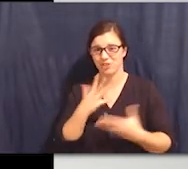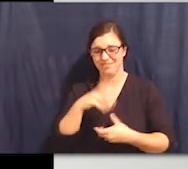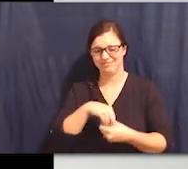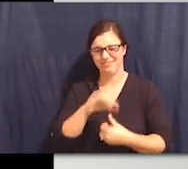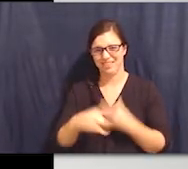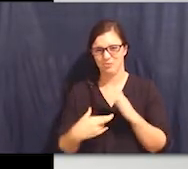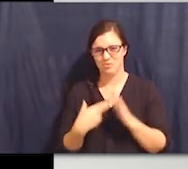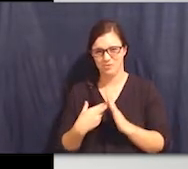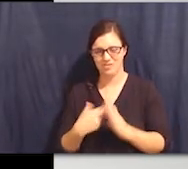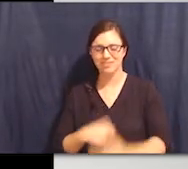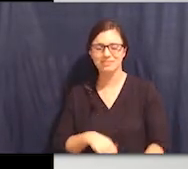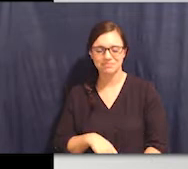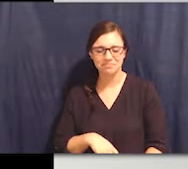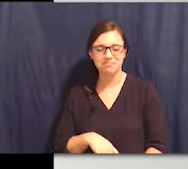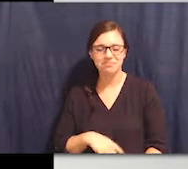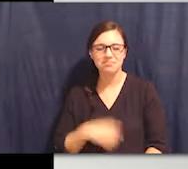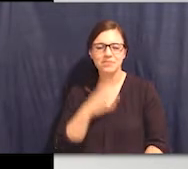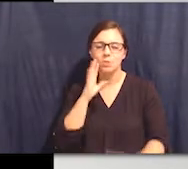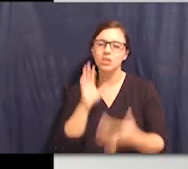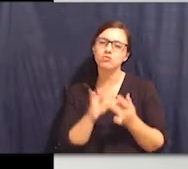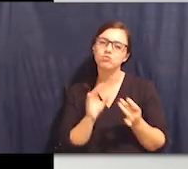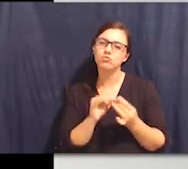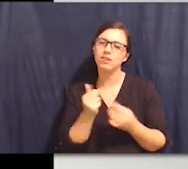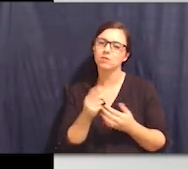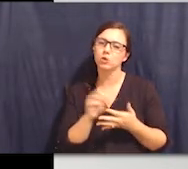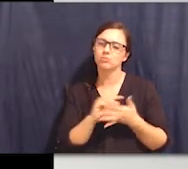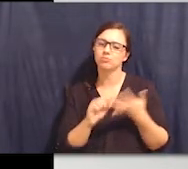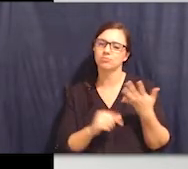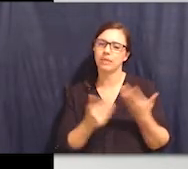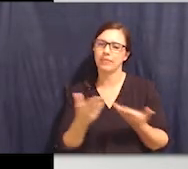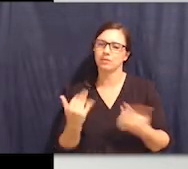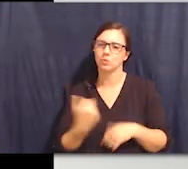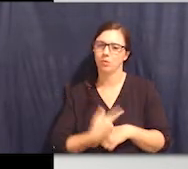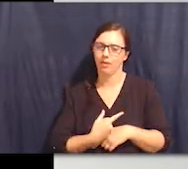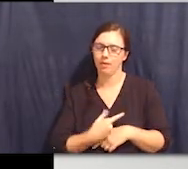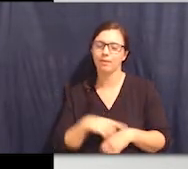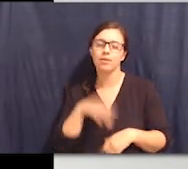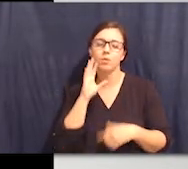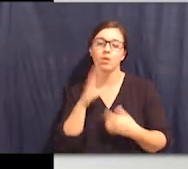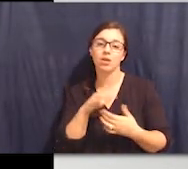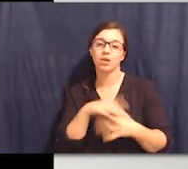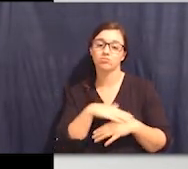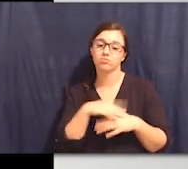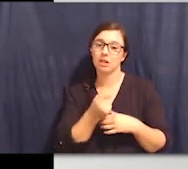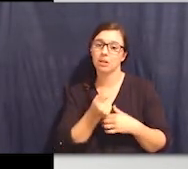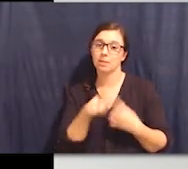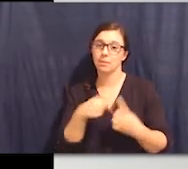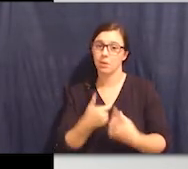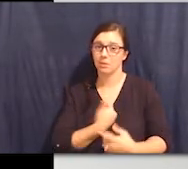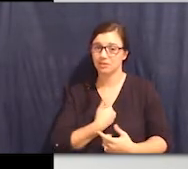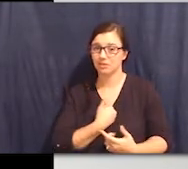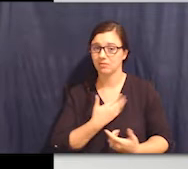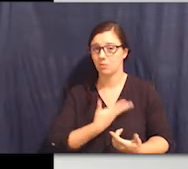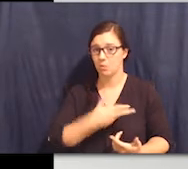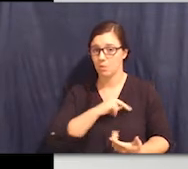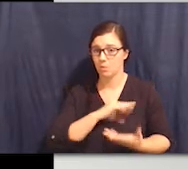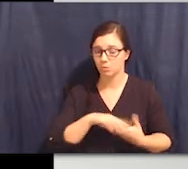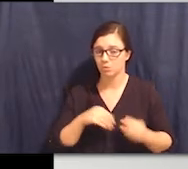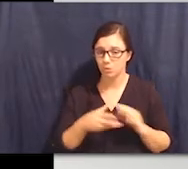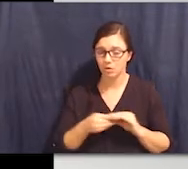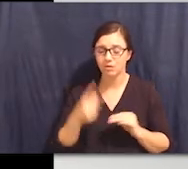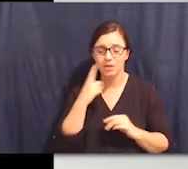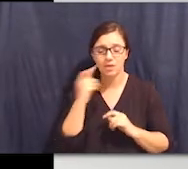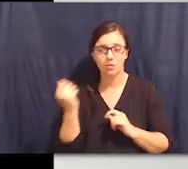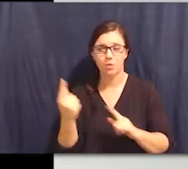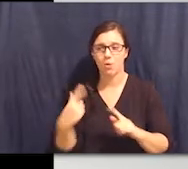role. I'm going to talk about a couple of things today. I'm going to talk a little bit about myself and my own story. I